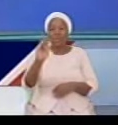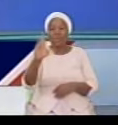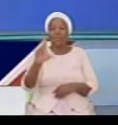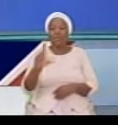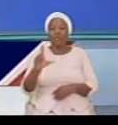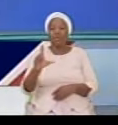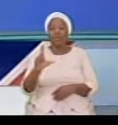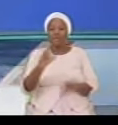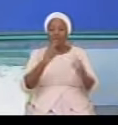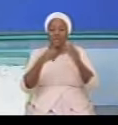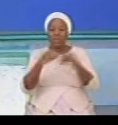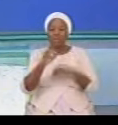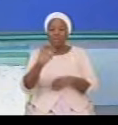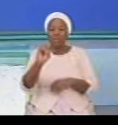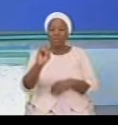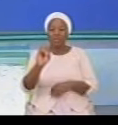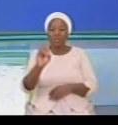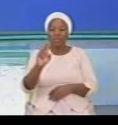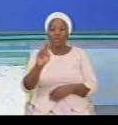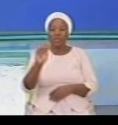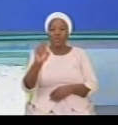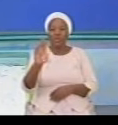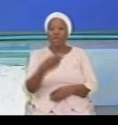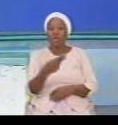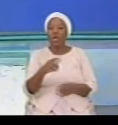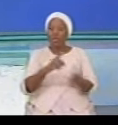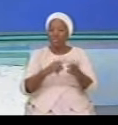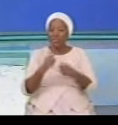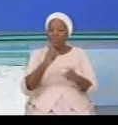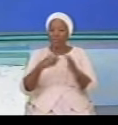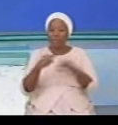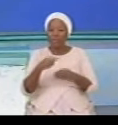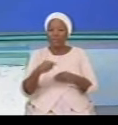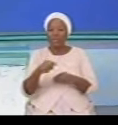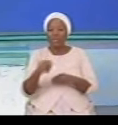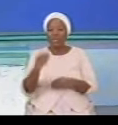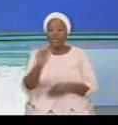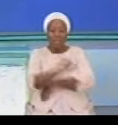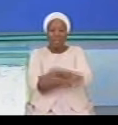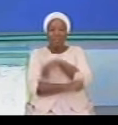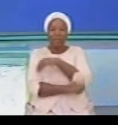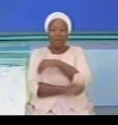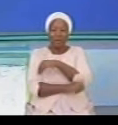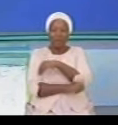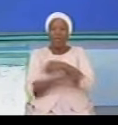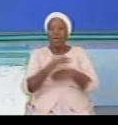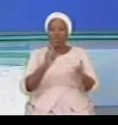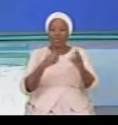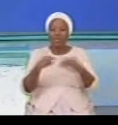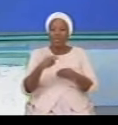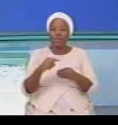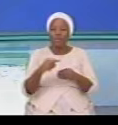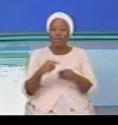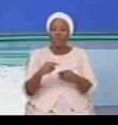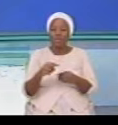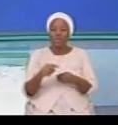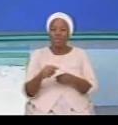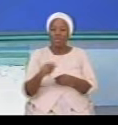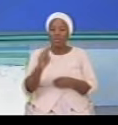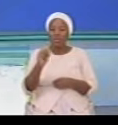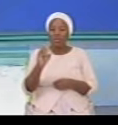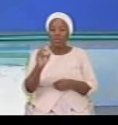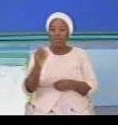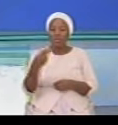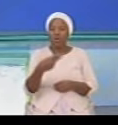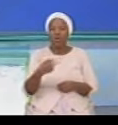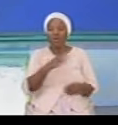talking about Enoch. It's been talking about Abraham. It's been talking about Noah. And it's been